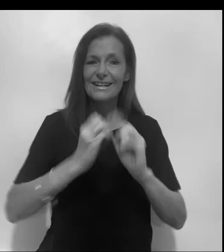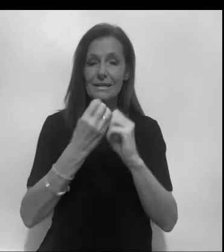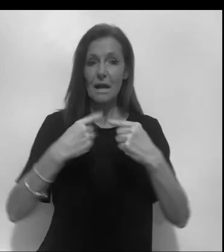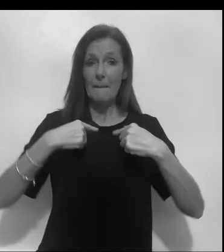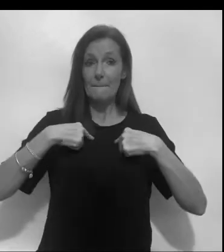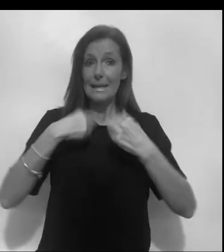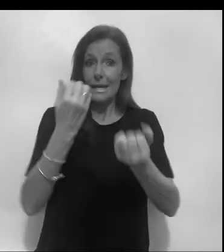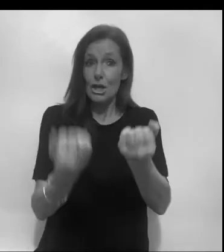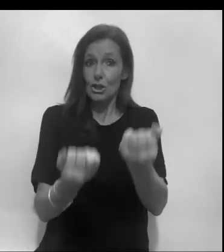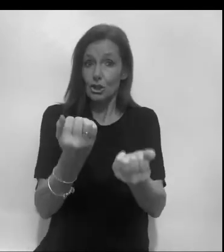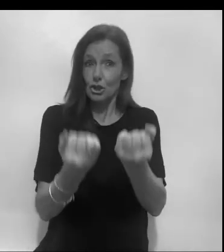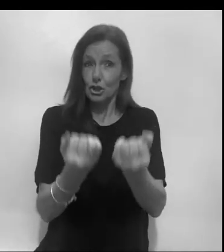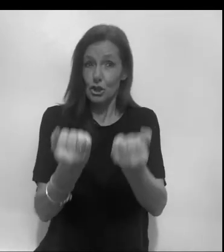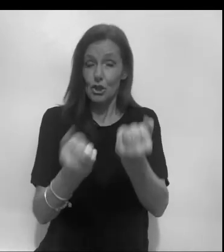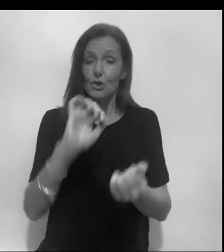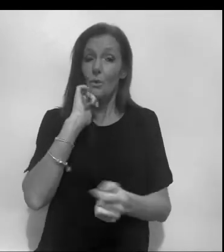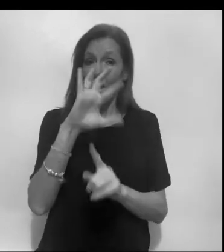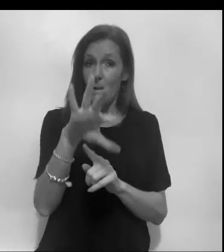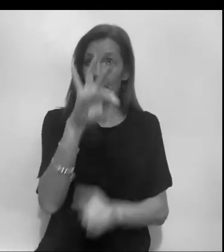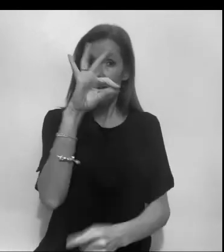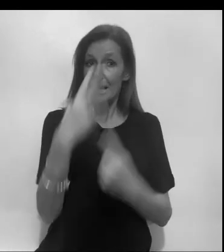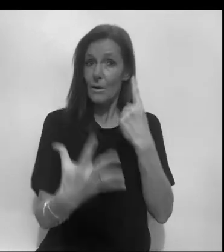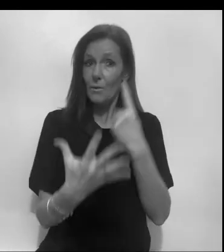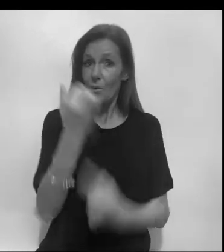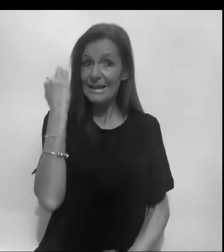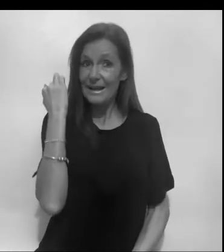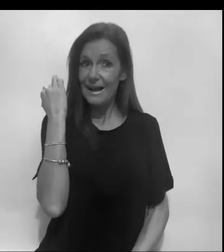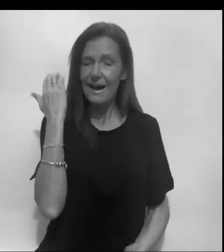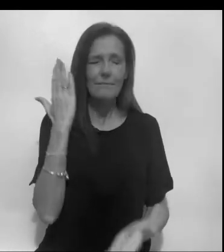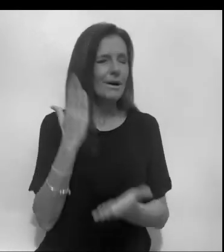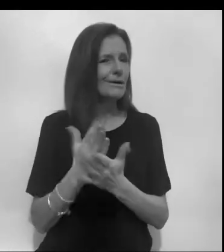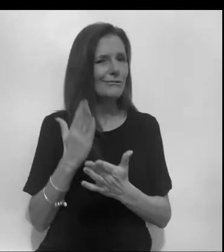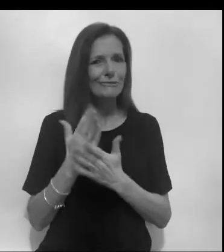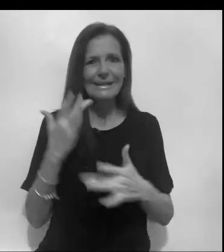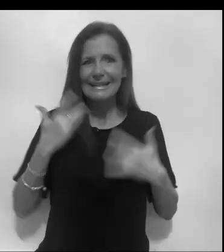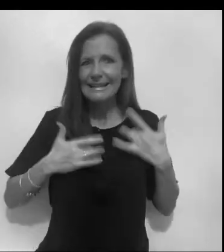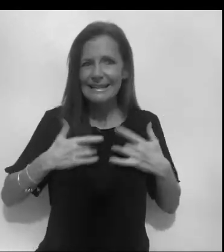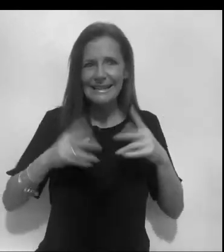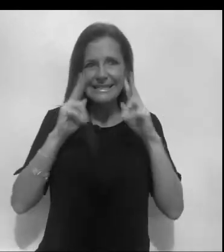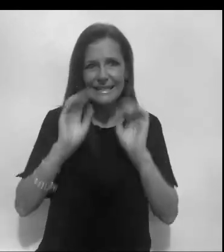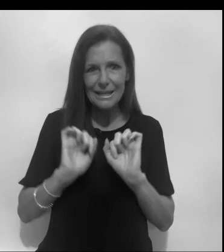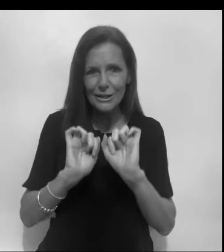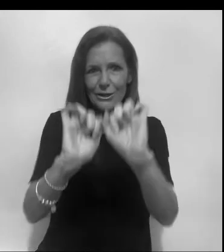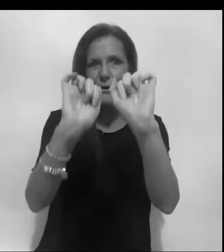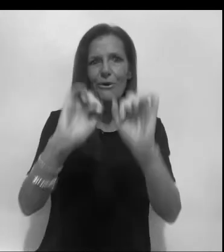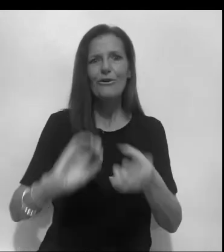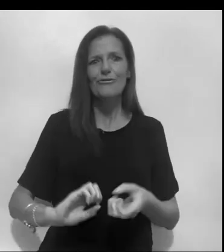the entries and picking a winner, so I'm really looking forward to seeing your creations.